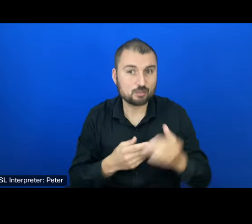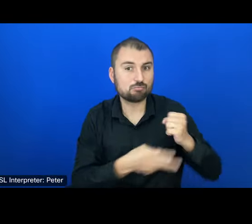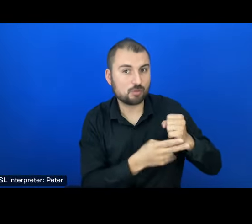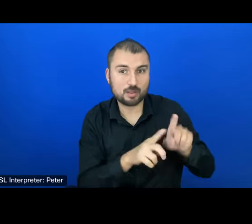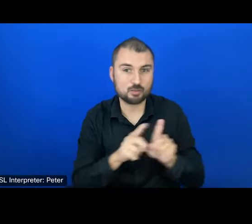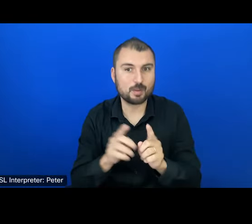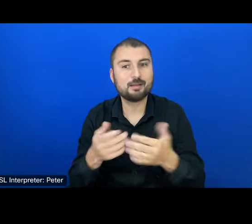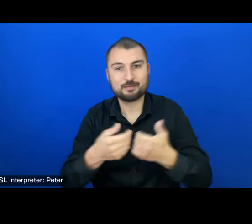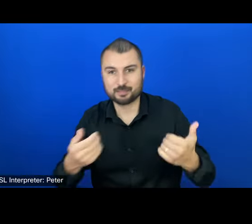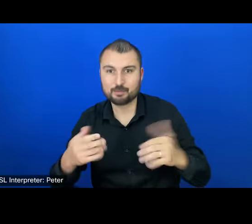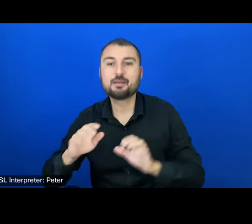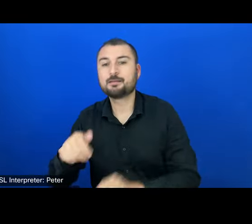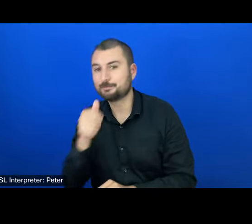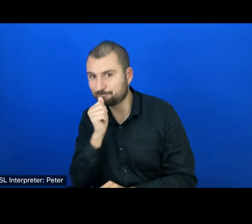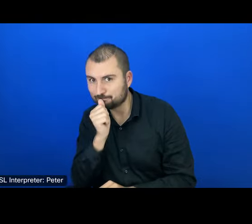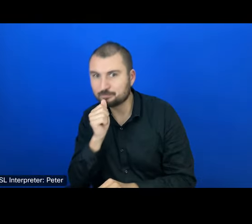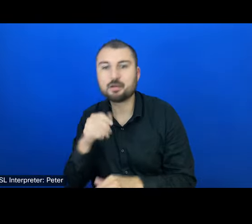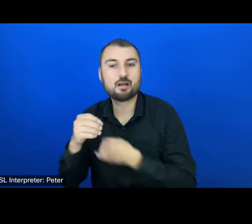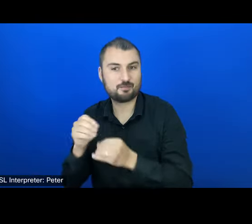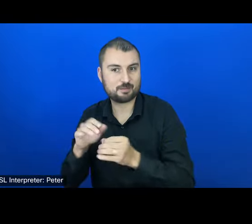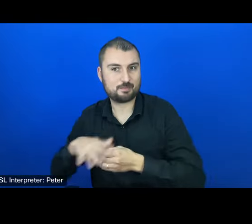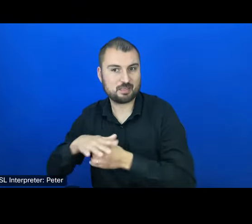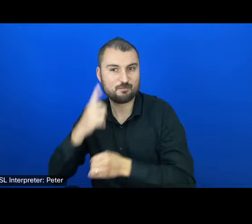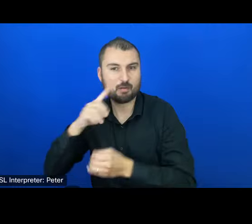confidential office space for investigative work.